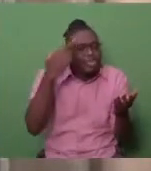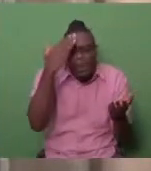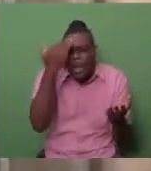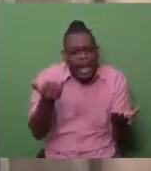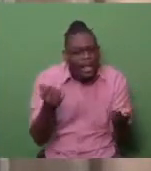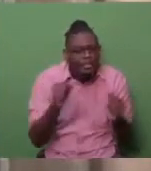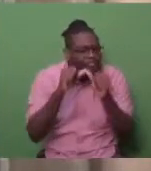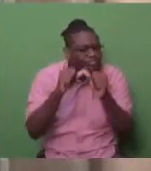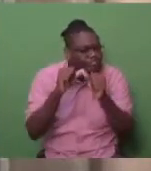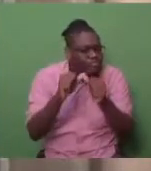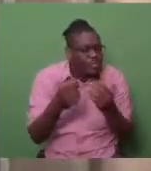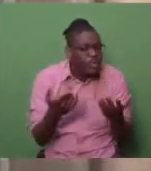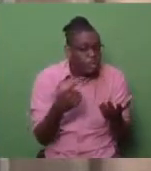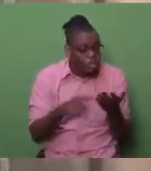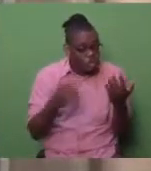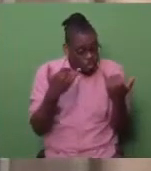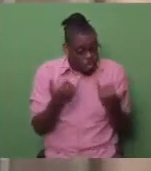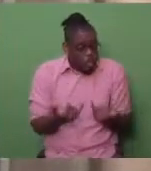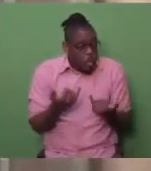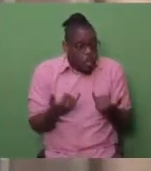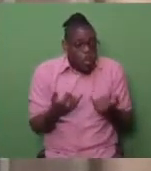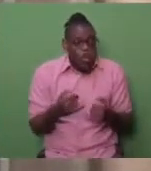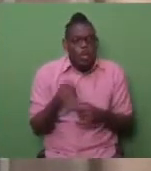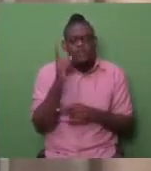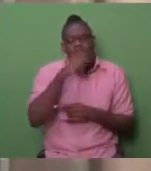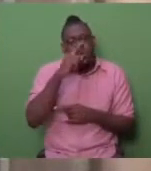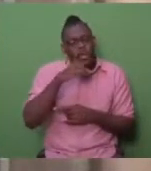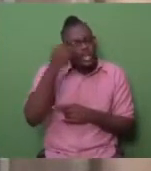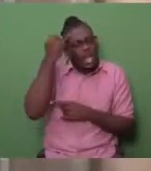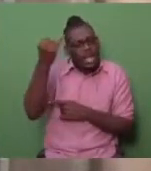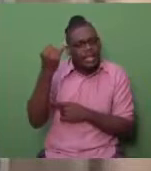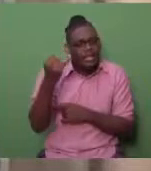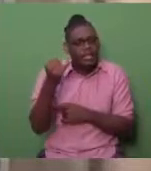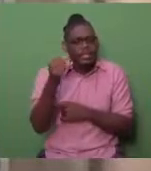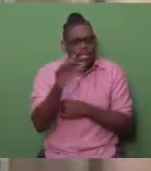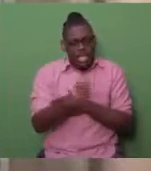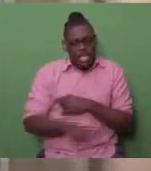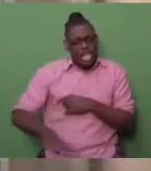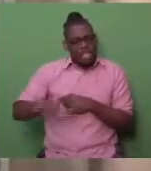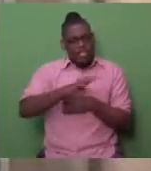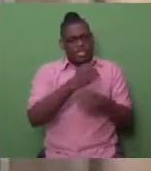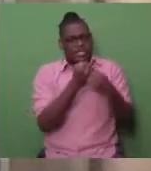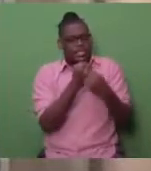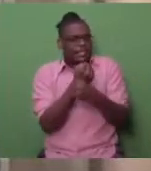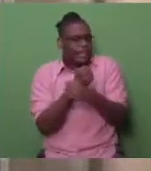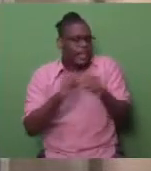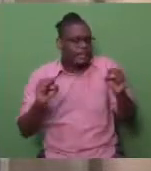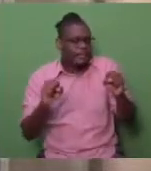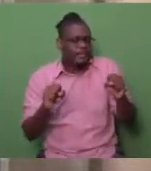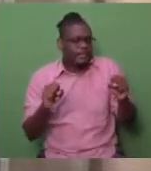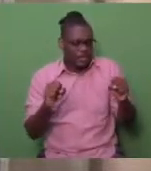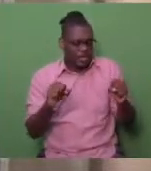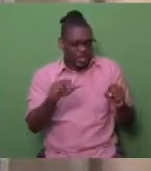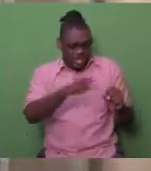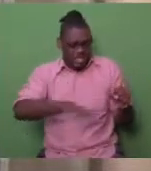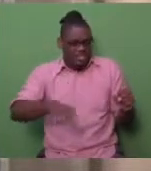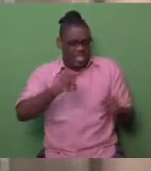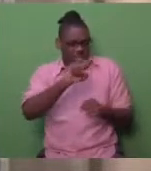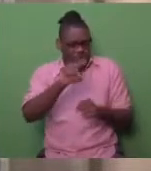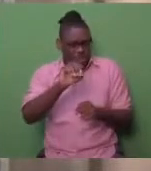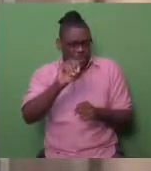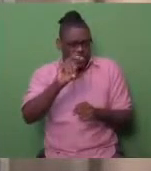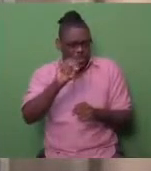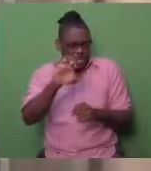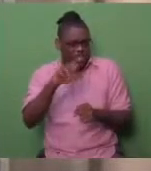living, government has now come with their latest gimmick, safe zones. Once again, the AG has presented another piece